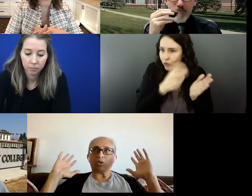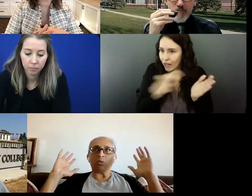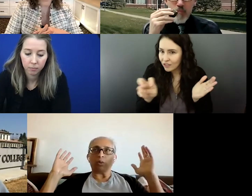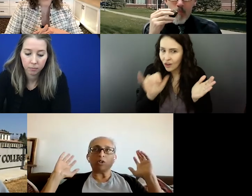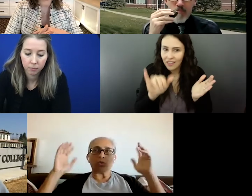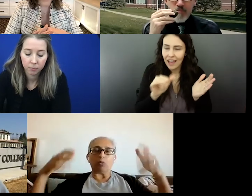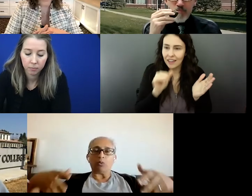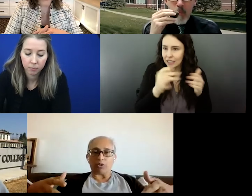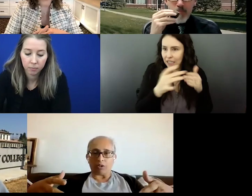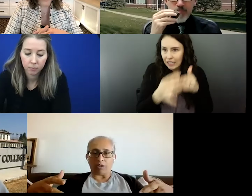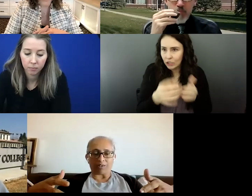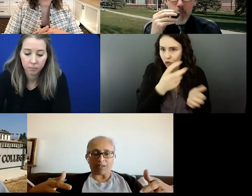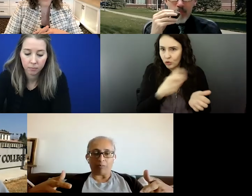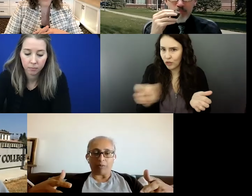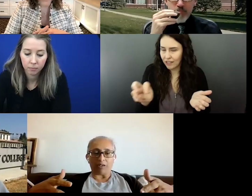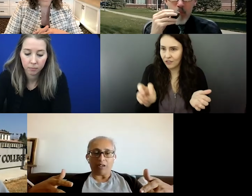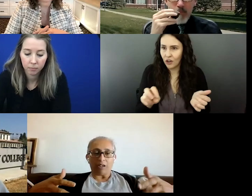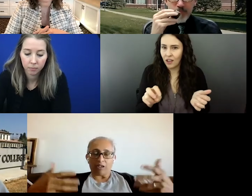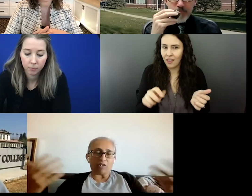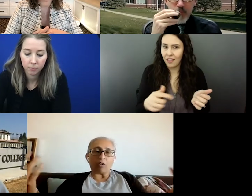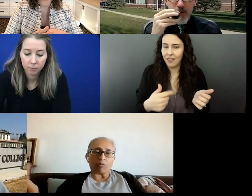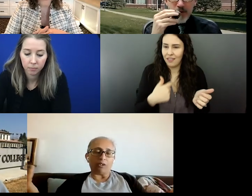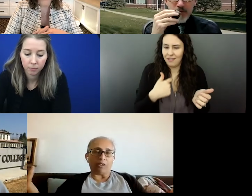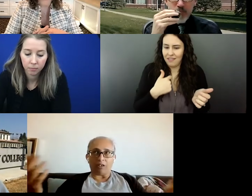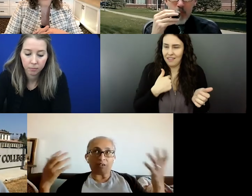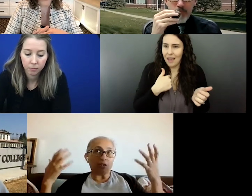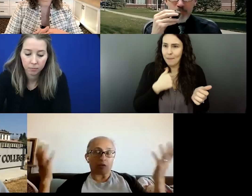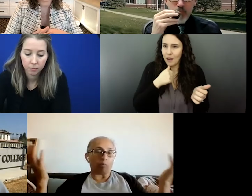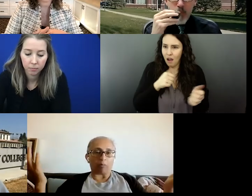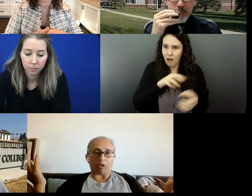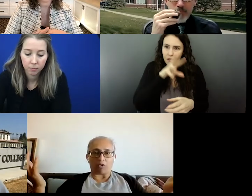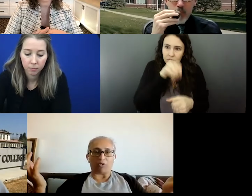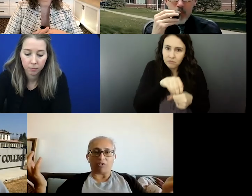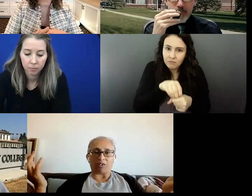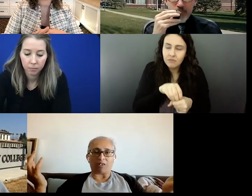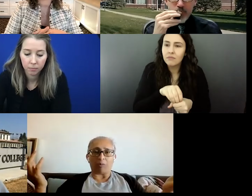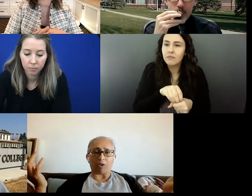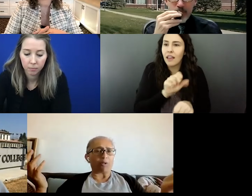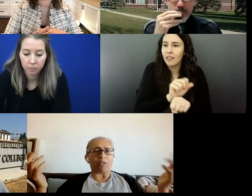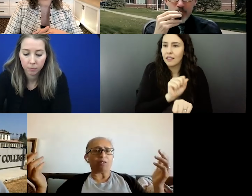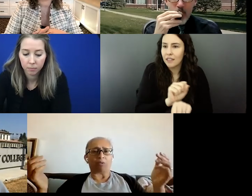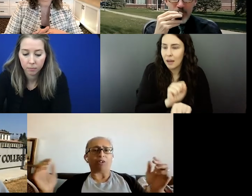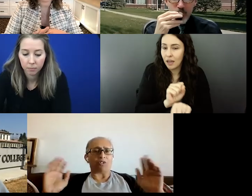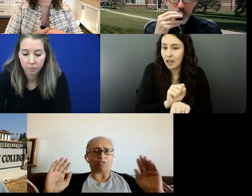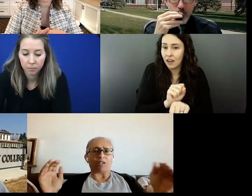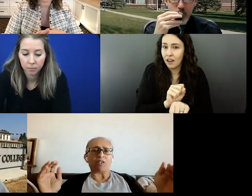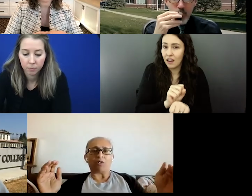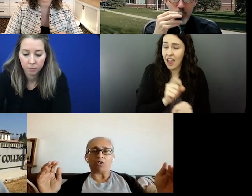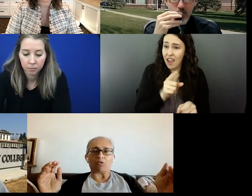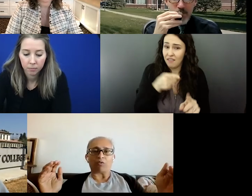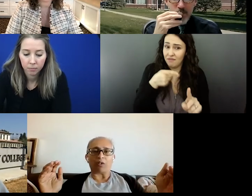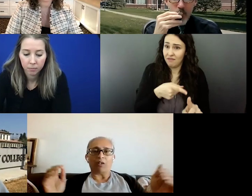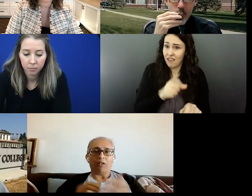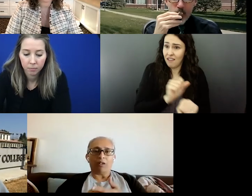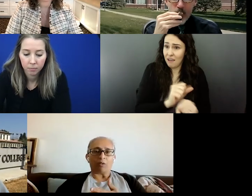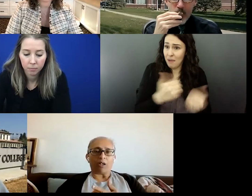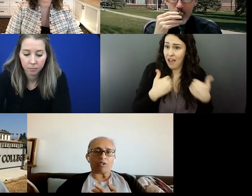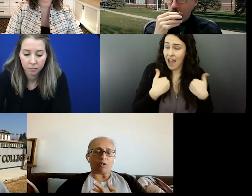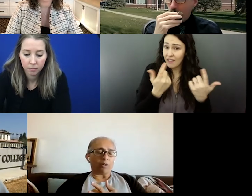me into the assignment. And is there a big picture to this assignment, or is it really just activity